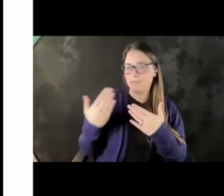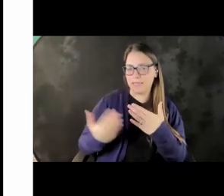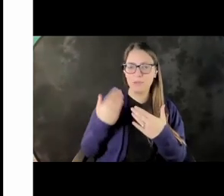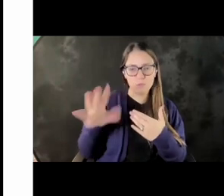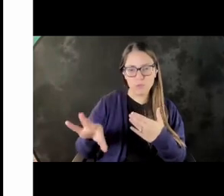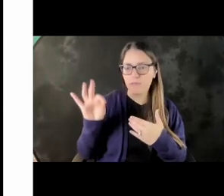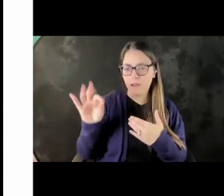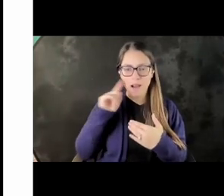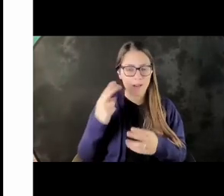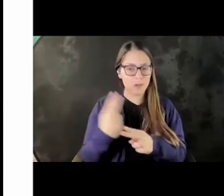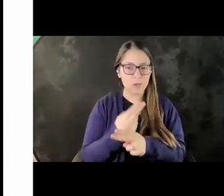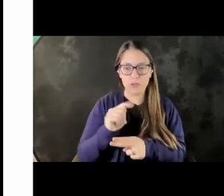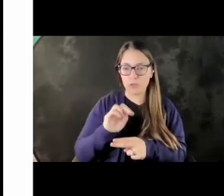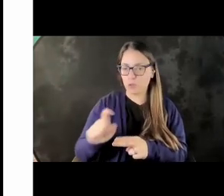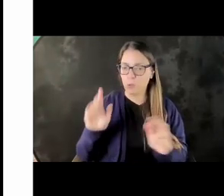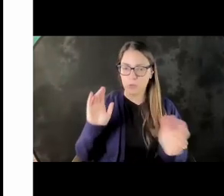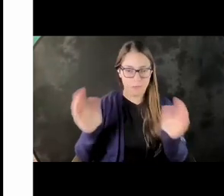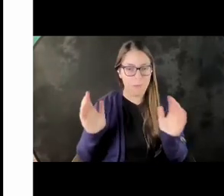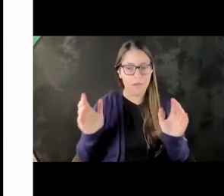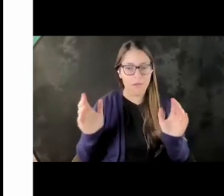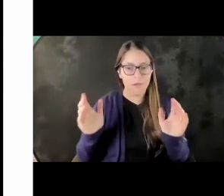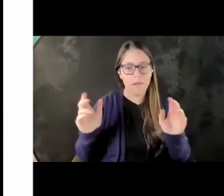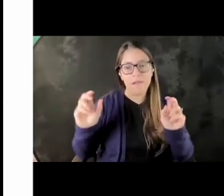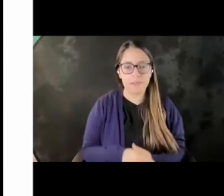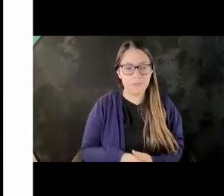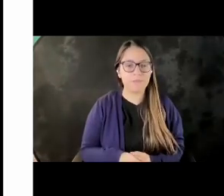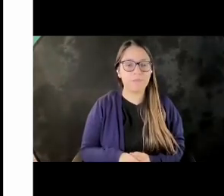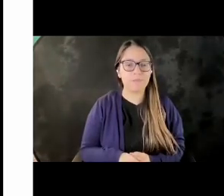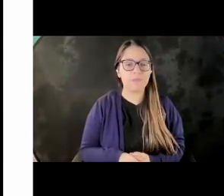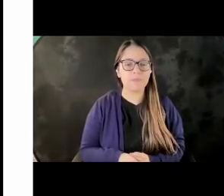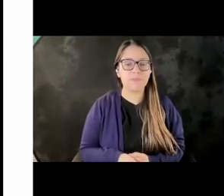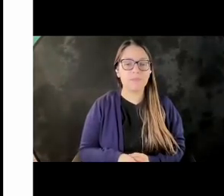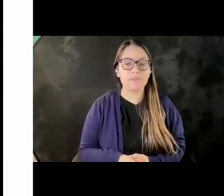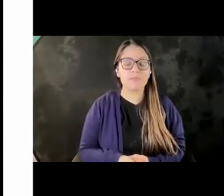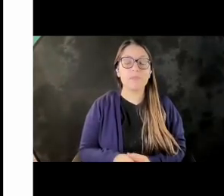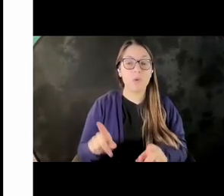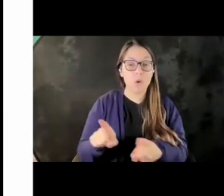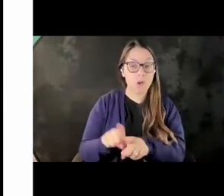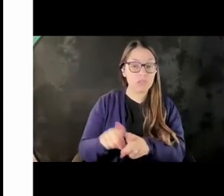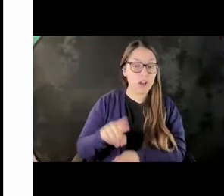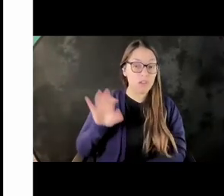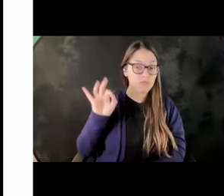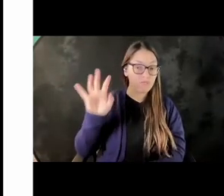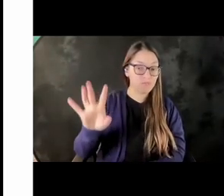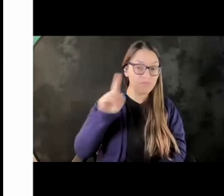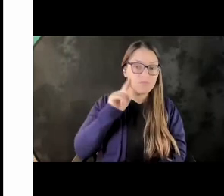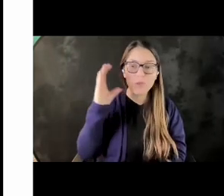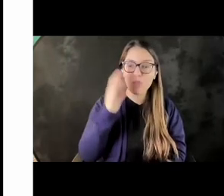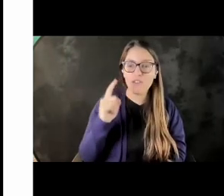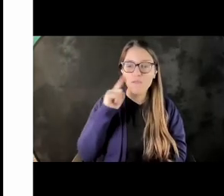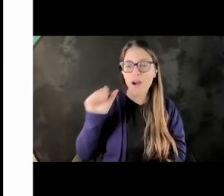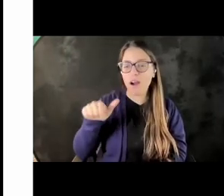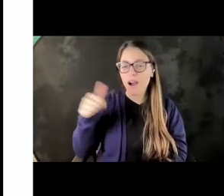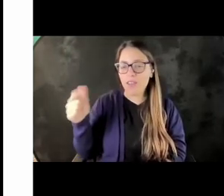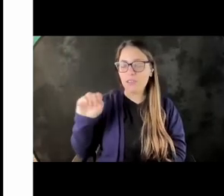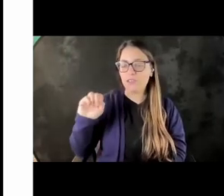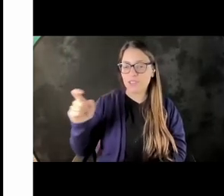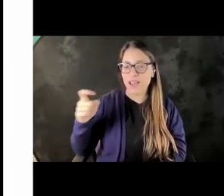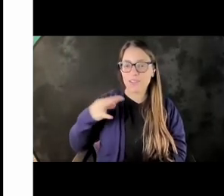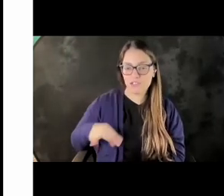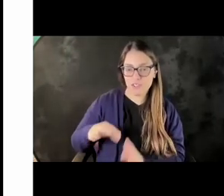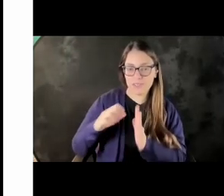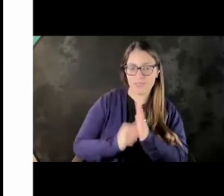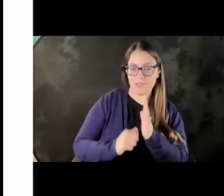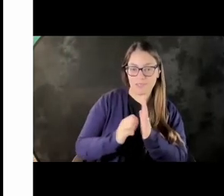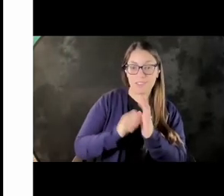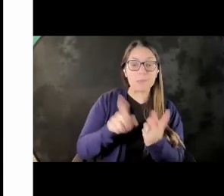tools. Be sure also, as a tip, to look for other tax credits and deductions, particularly